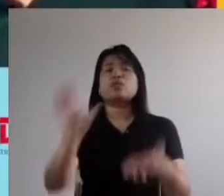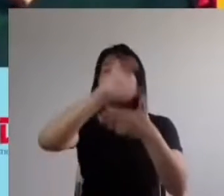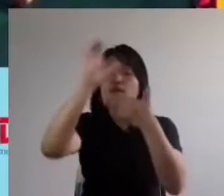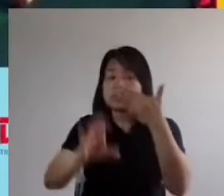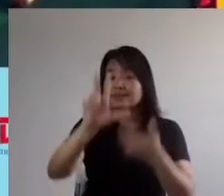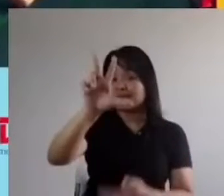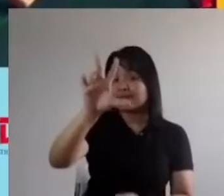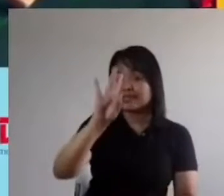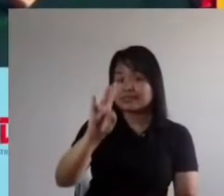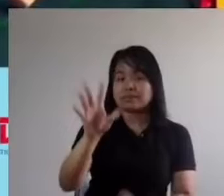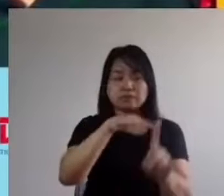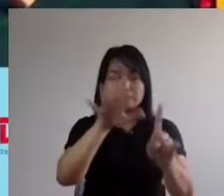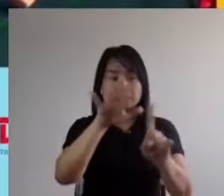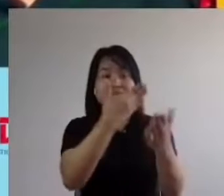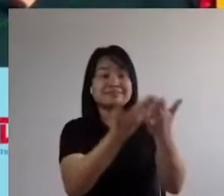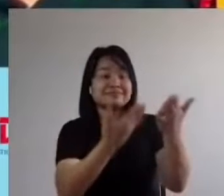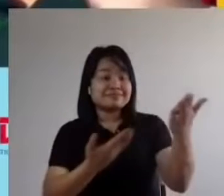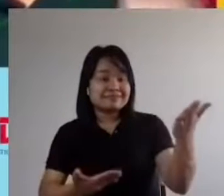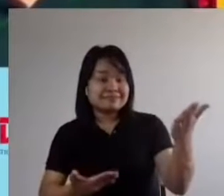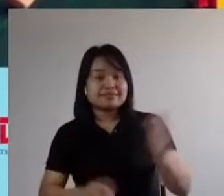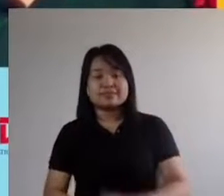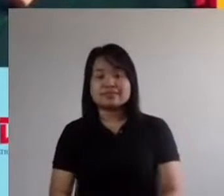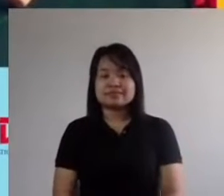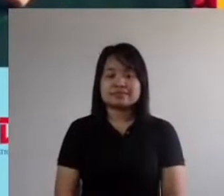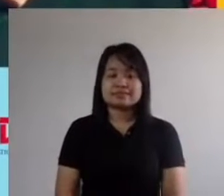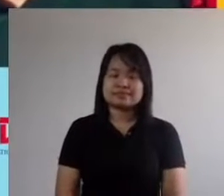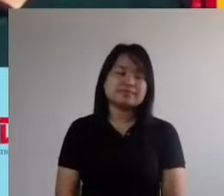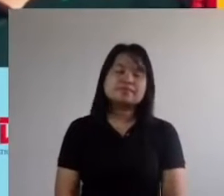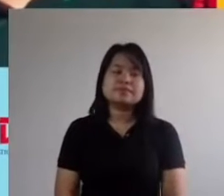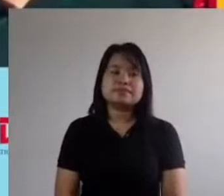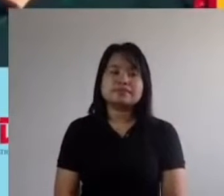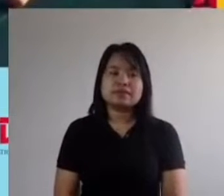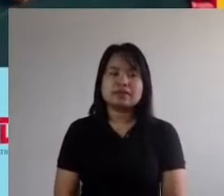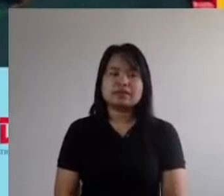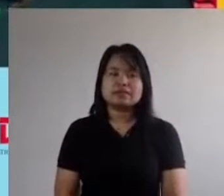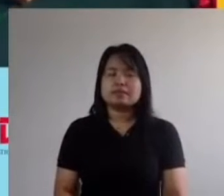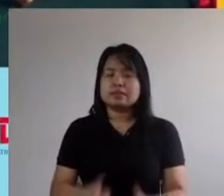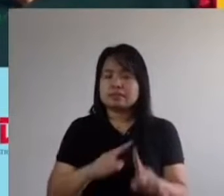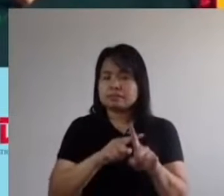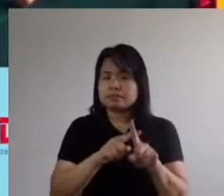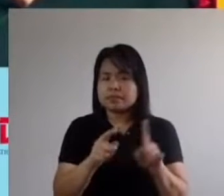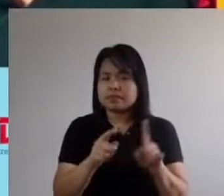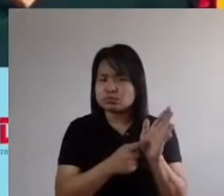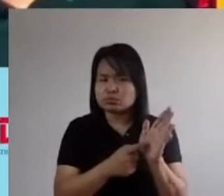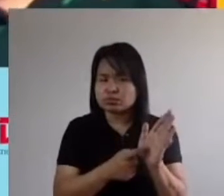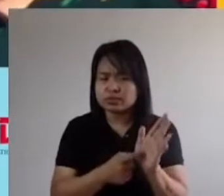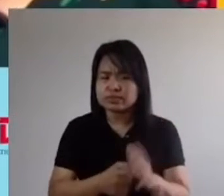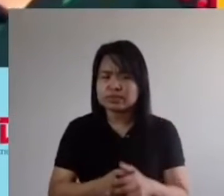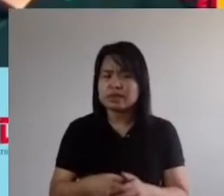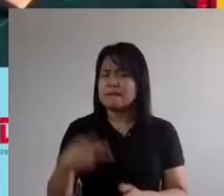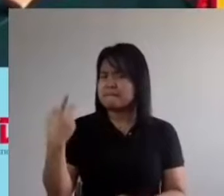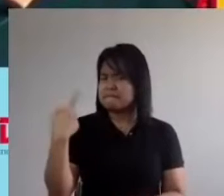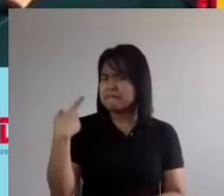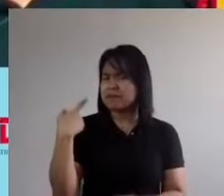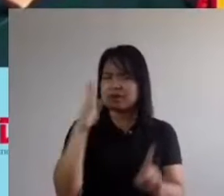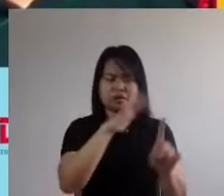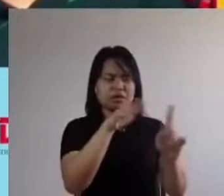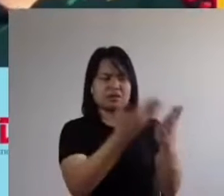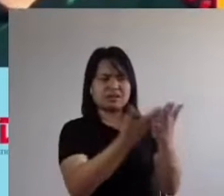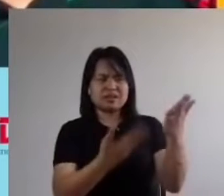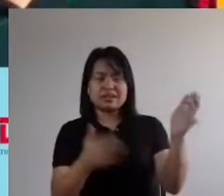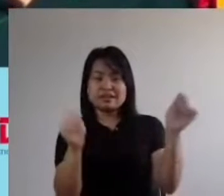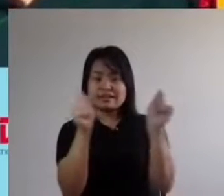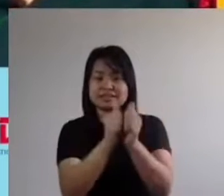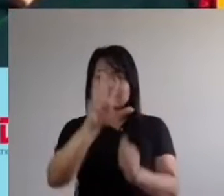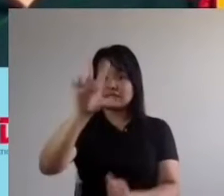But to mention po and to emphasize that there are indicators within the 37